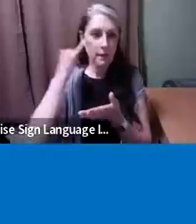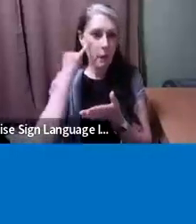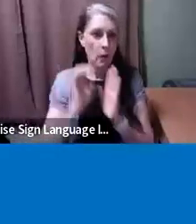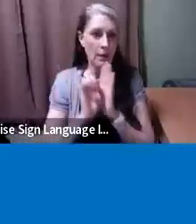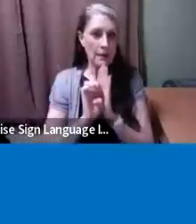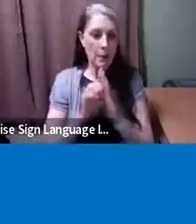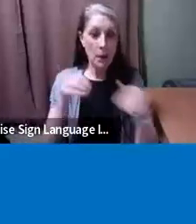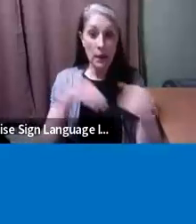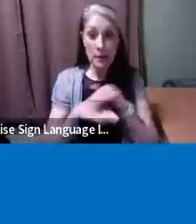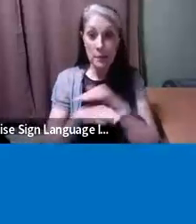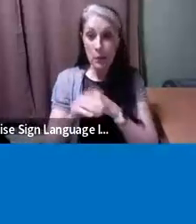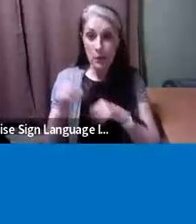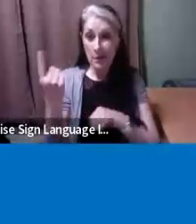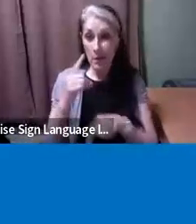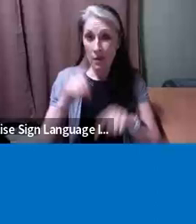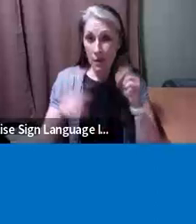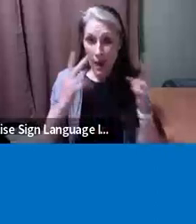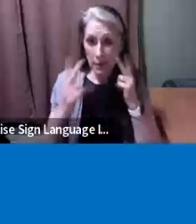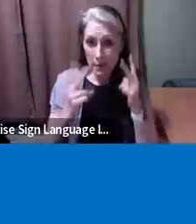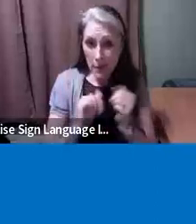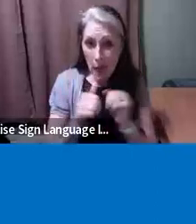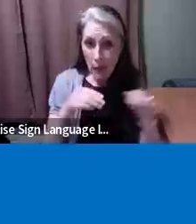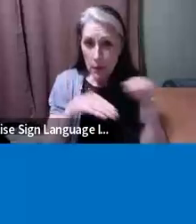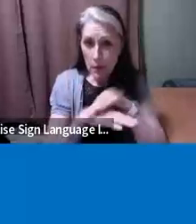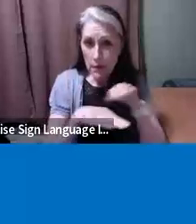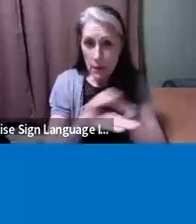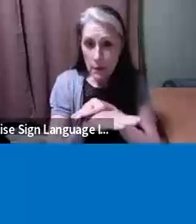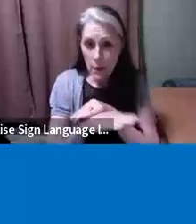that accessible to someone who can't see it?